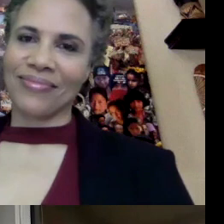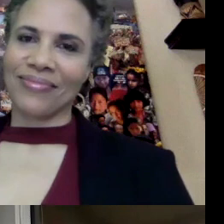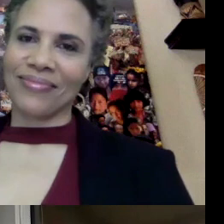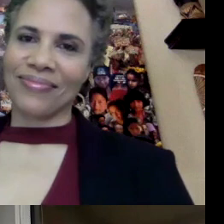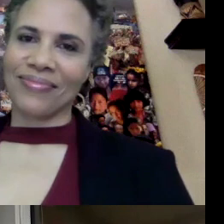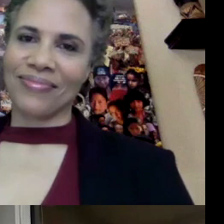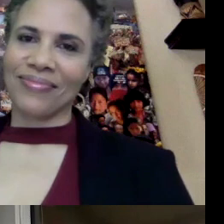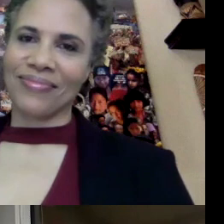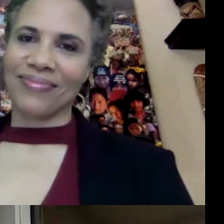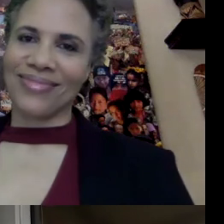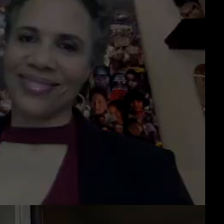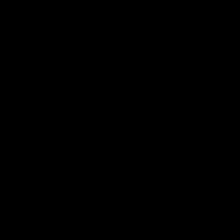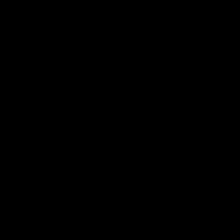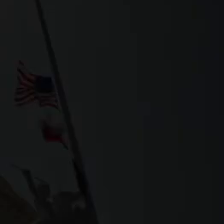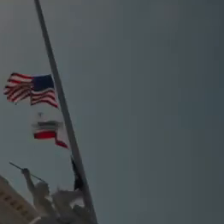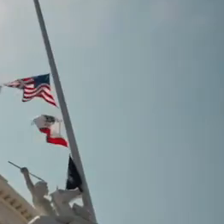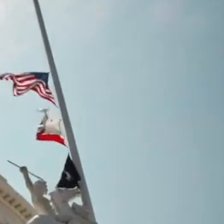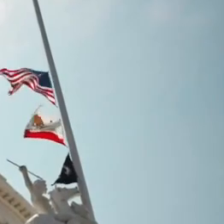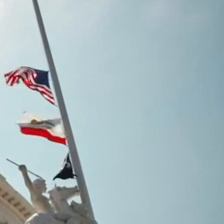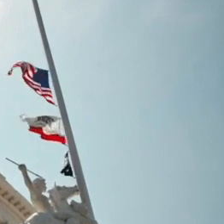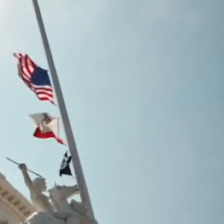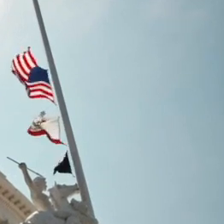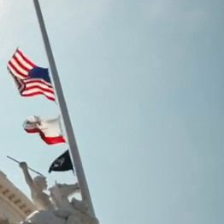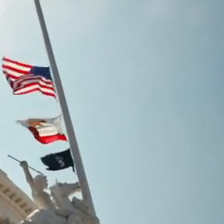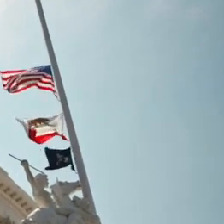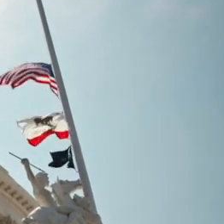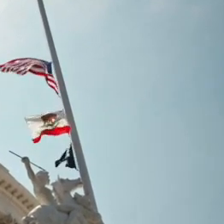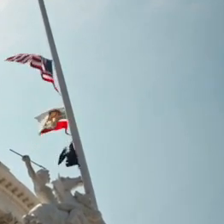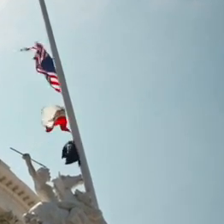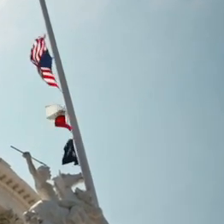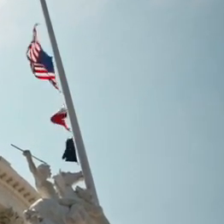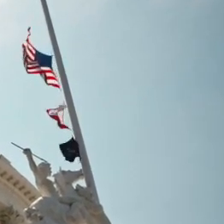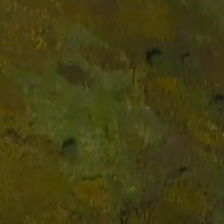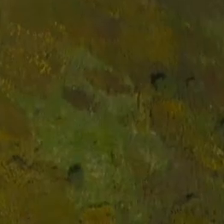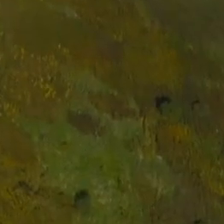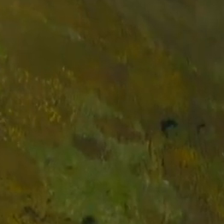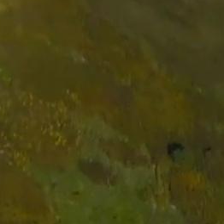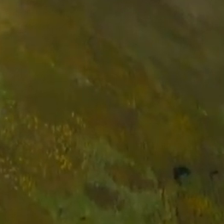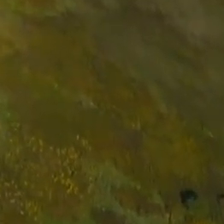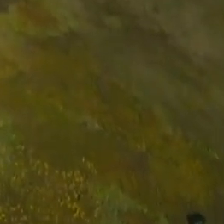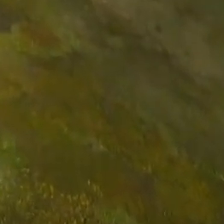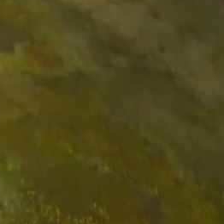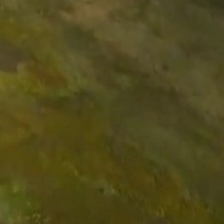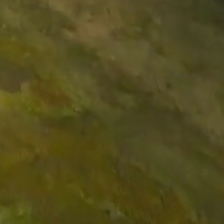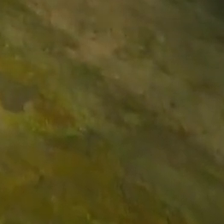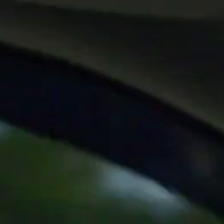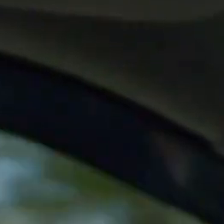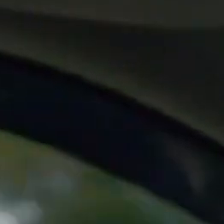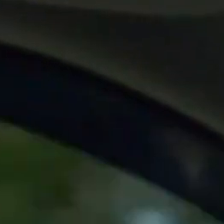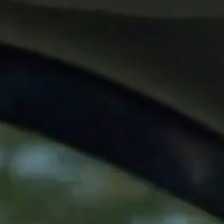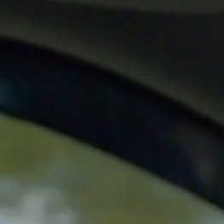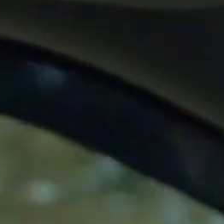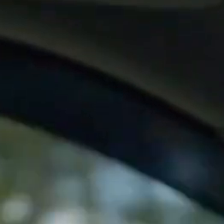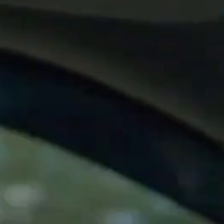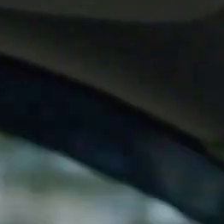stick around for the panel. We were just talking and no one was listening. This is an epidemic. There's